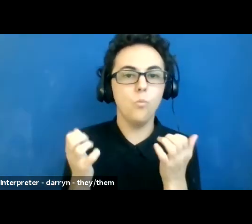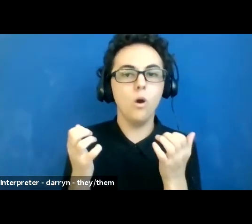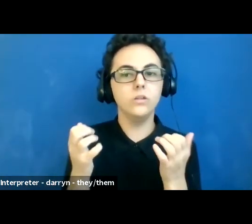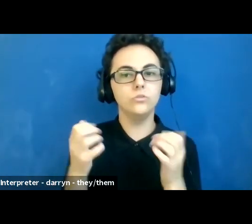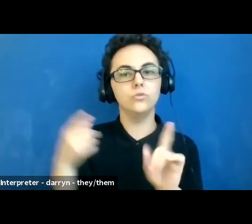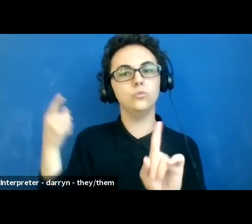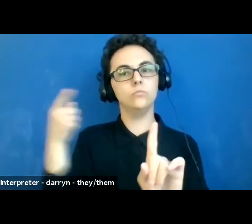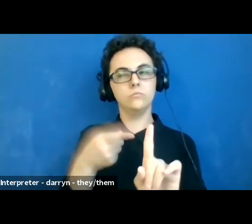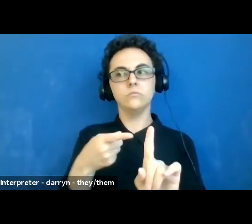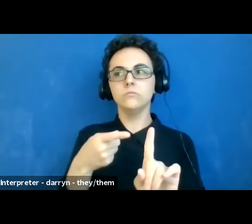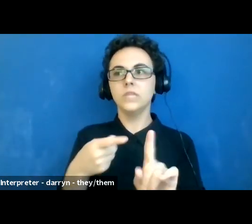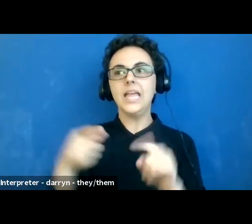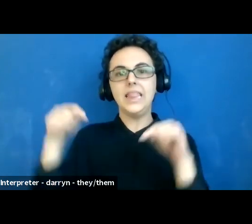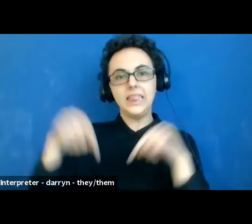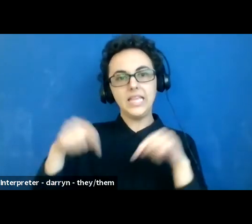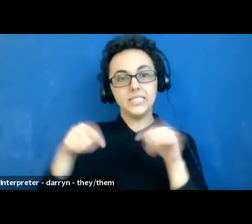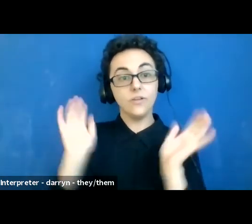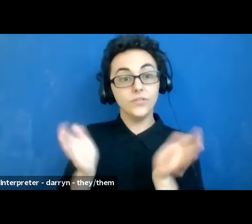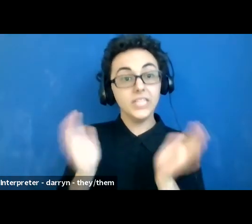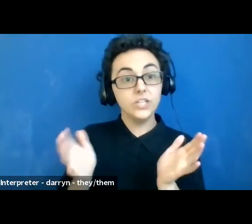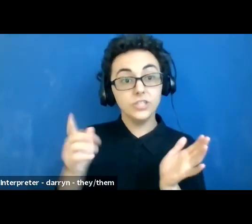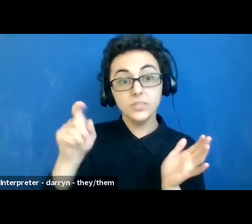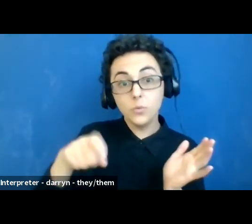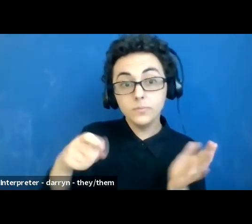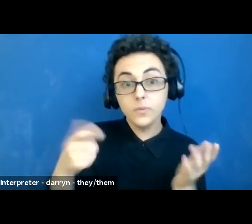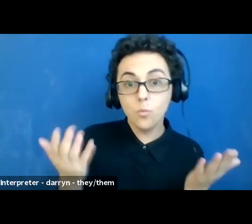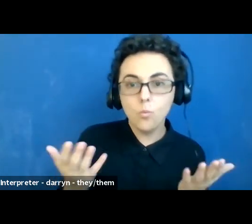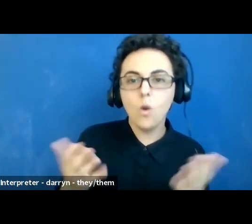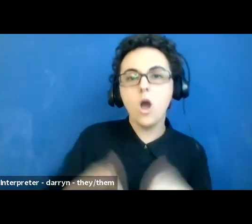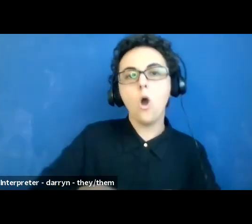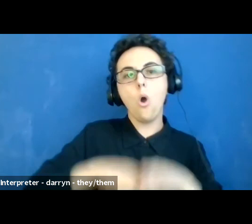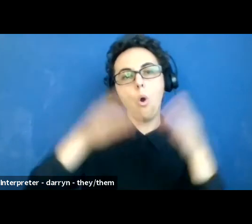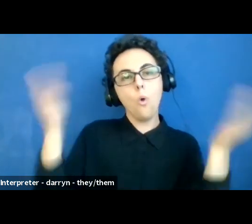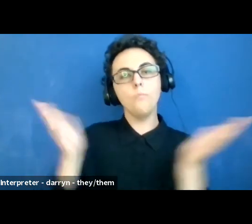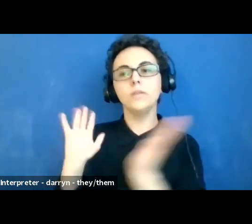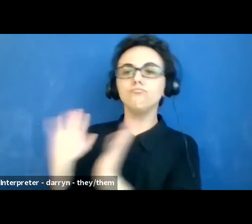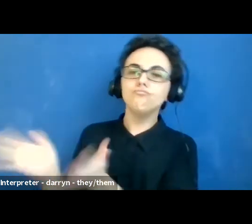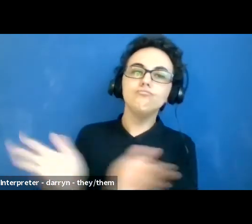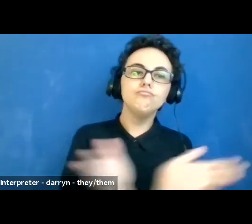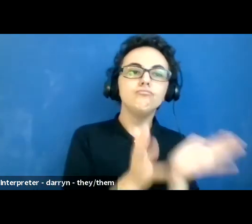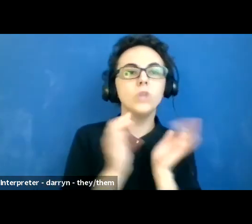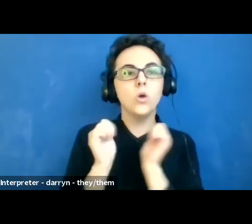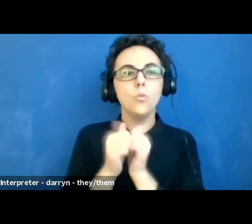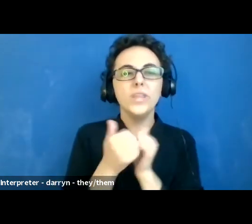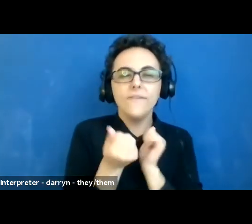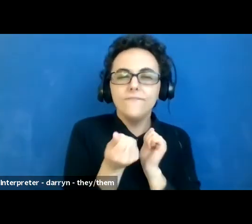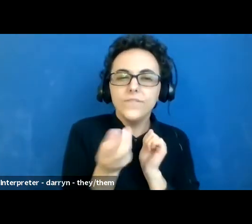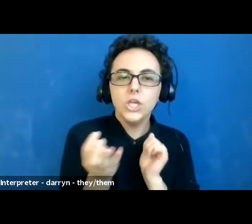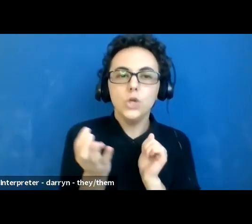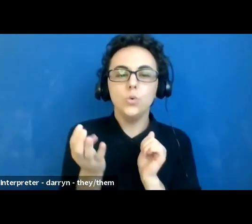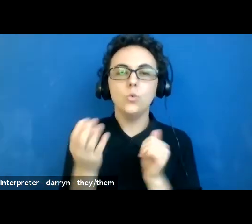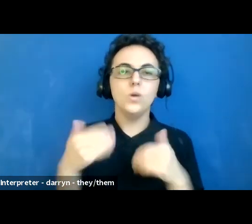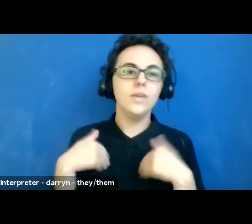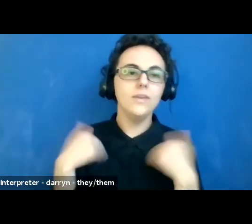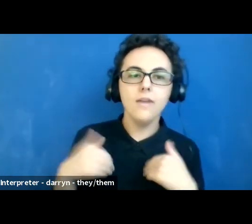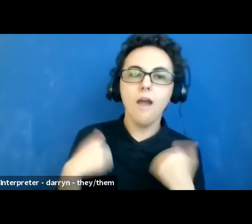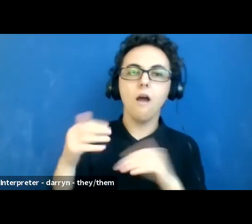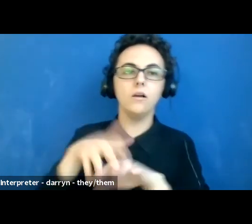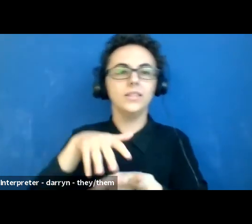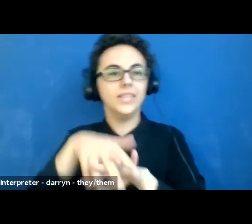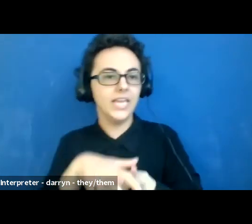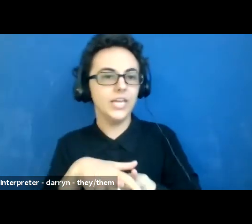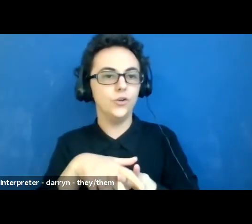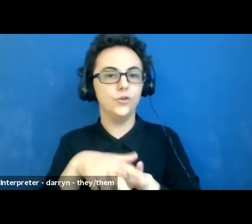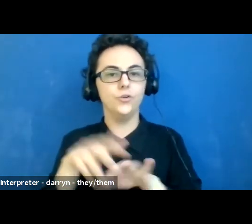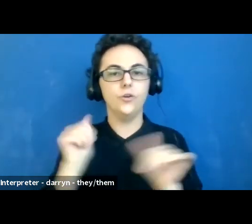an open discussion between a handful of talented young Native theater makers. This is not a presentation on Native theater, nor